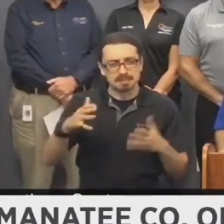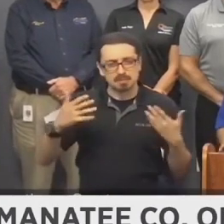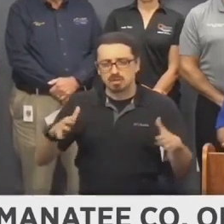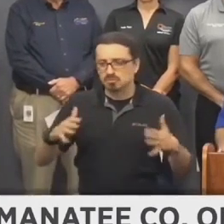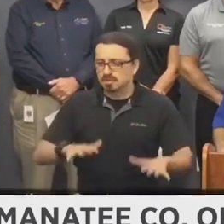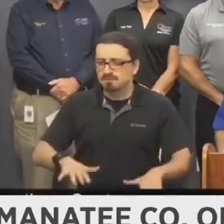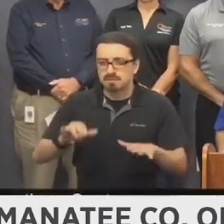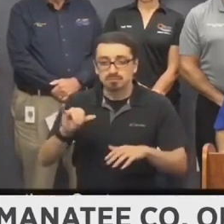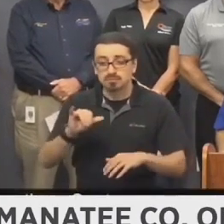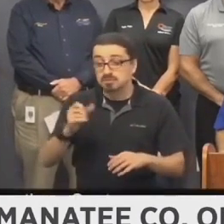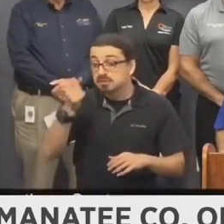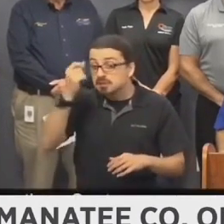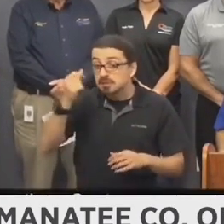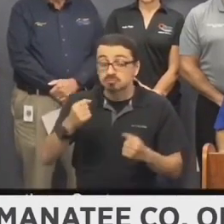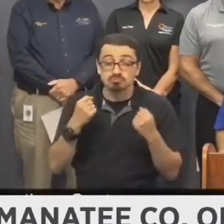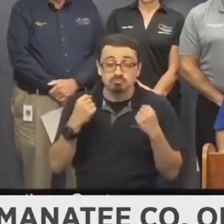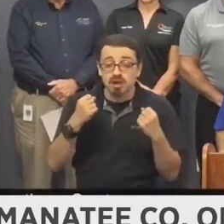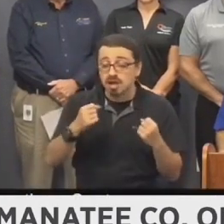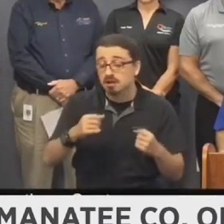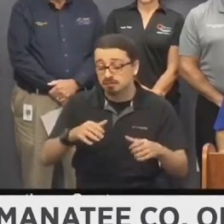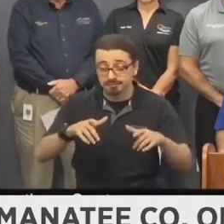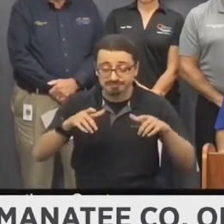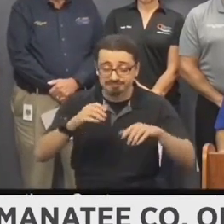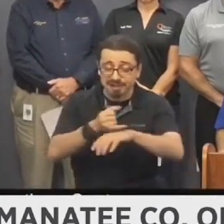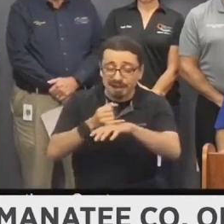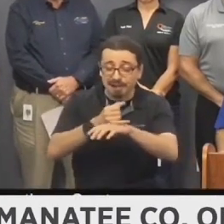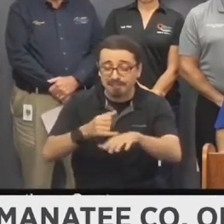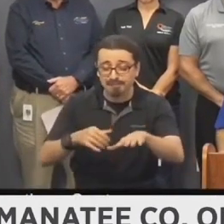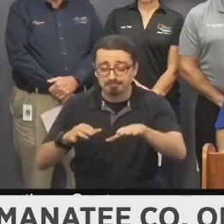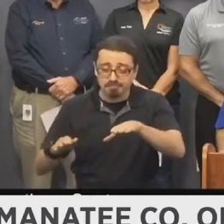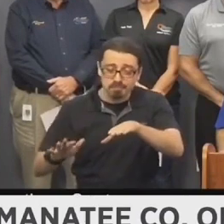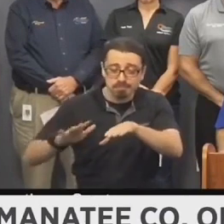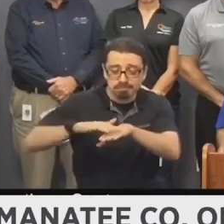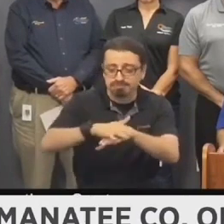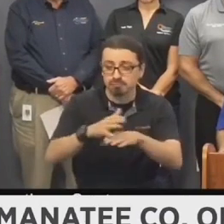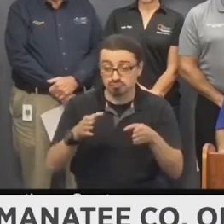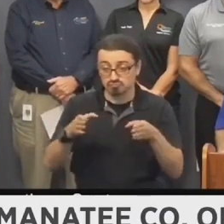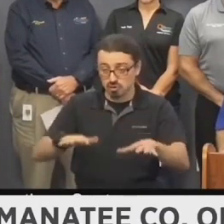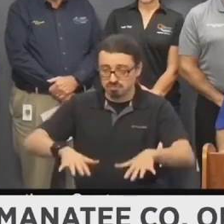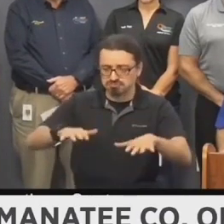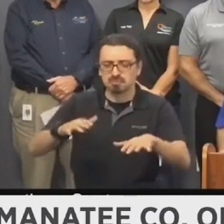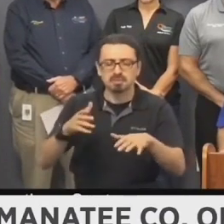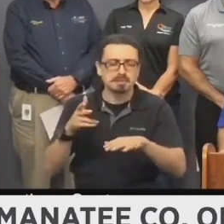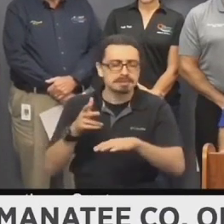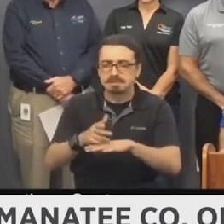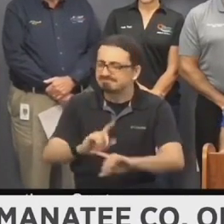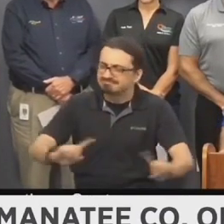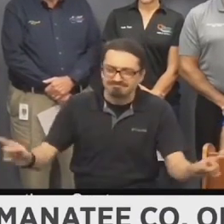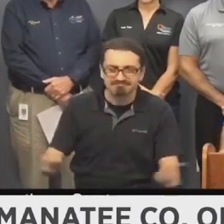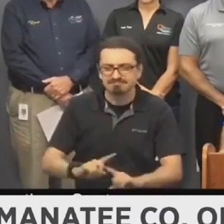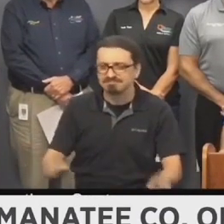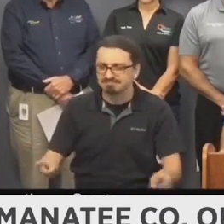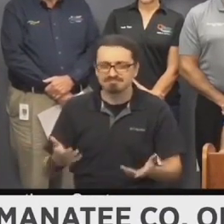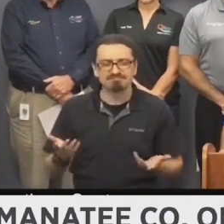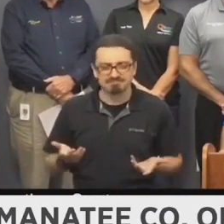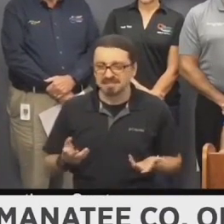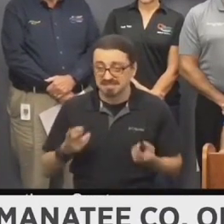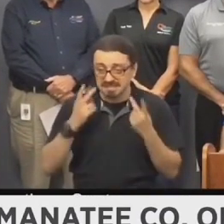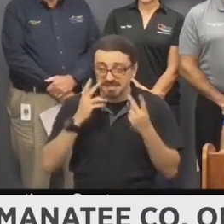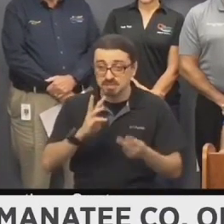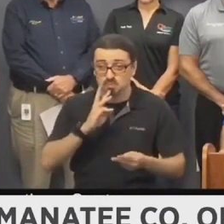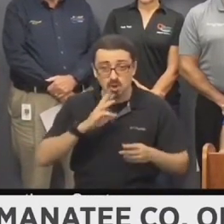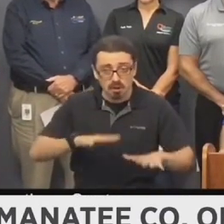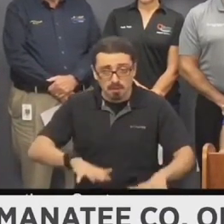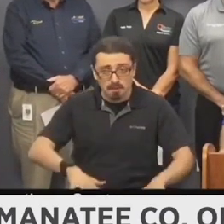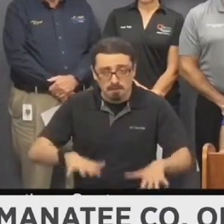through a flooded road. You don't know what's under there. You don't know if there's a potential washout, if there's down power lines. So a flooded road is a closed road. And we say